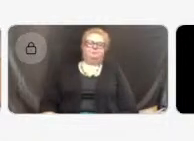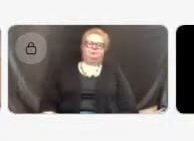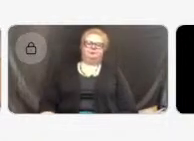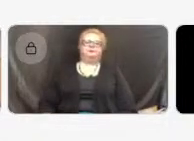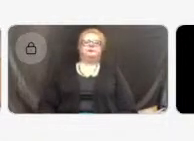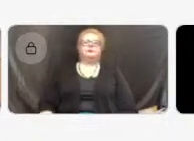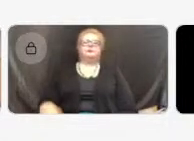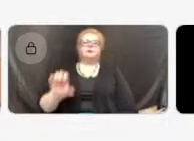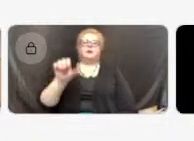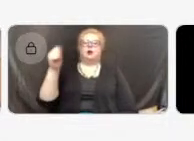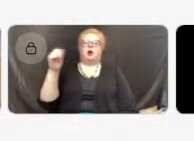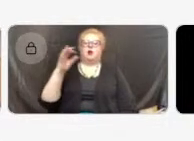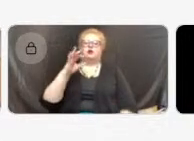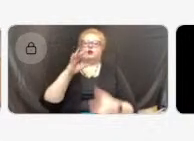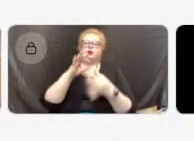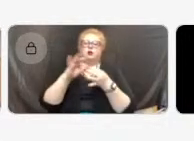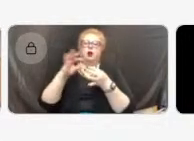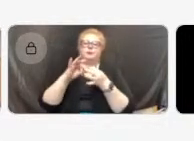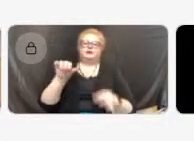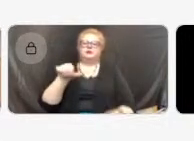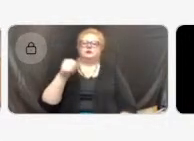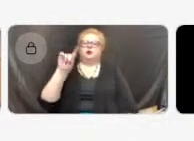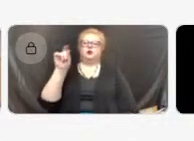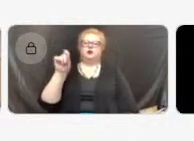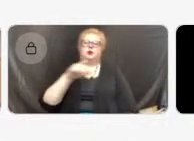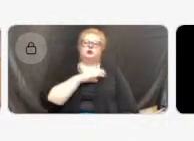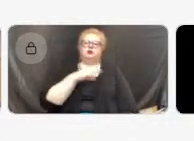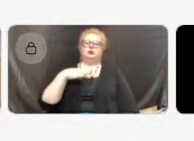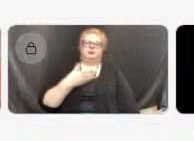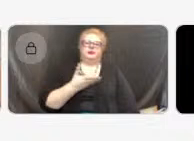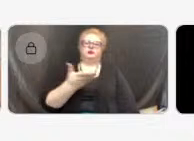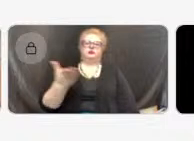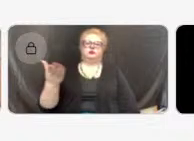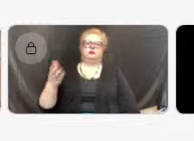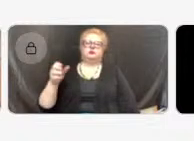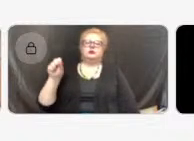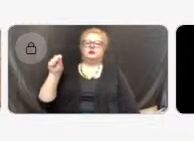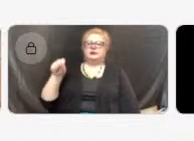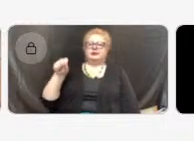Any other comments or questions by commissioners? Yes, Chairman.